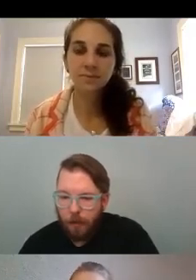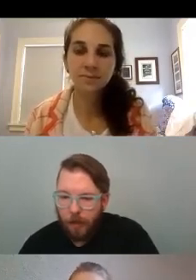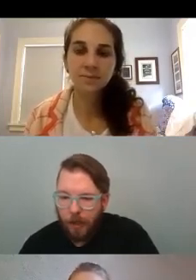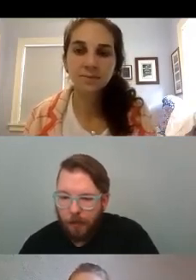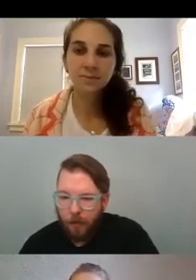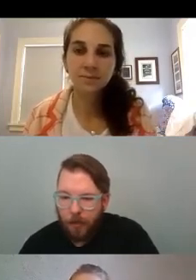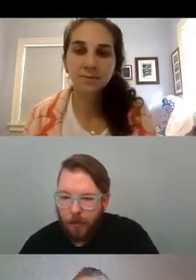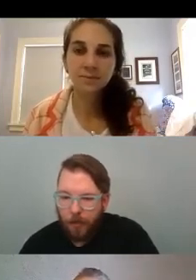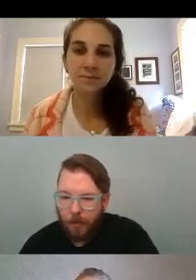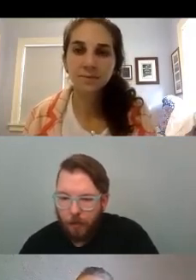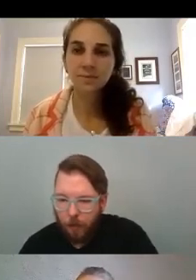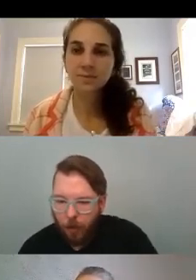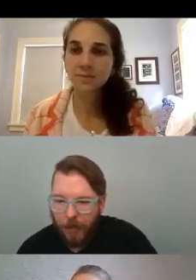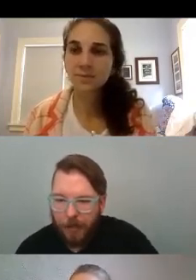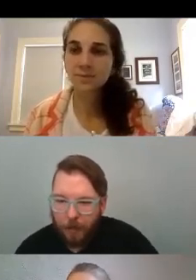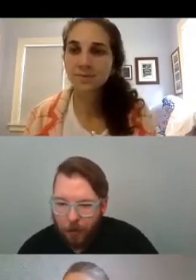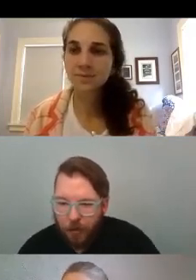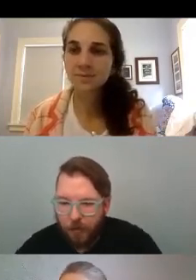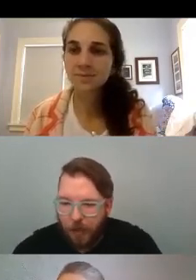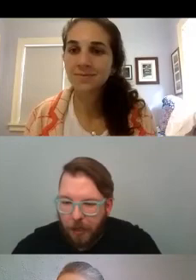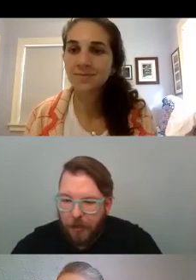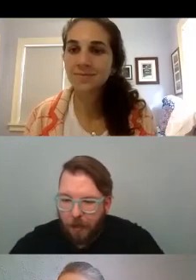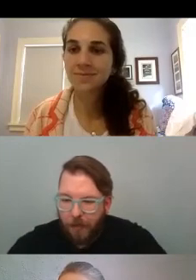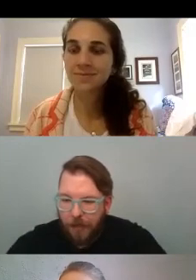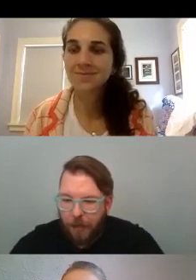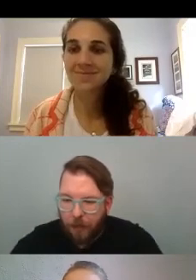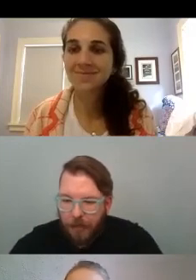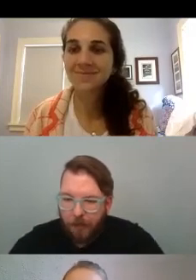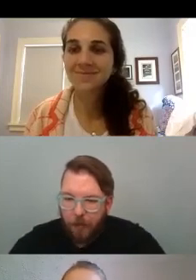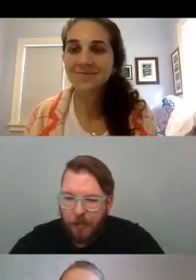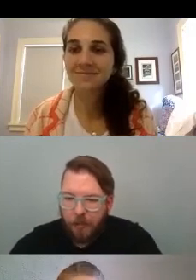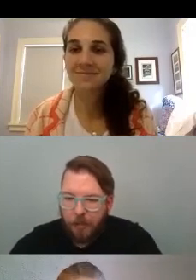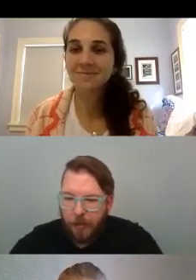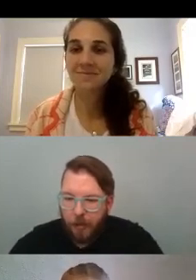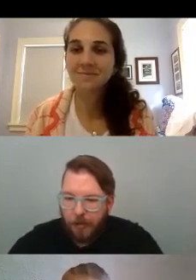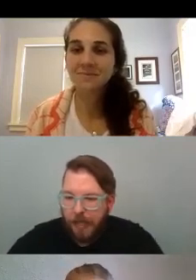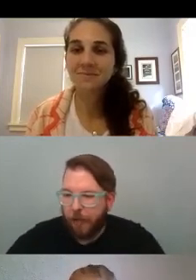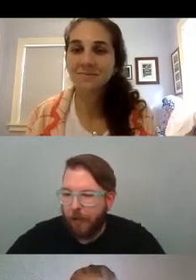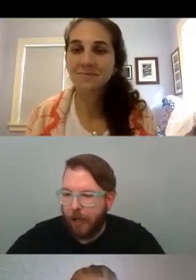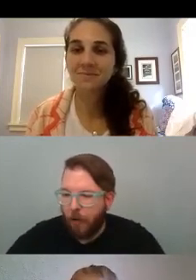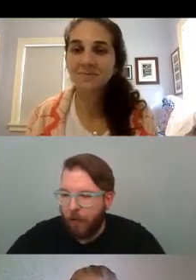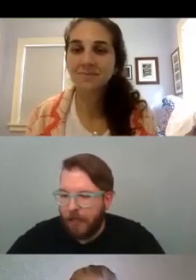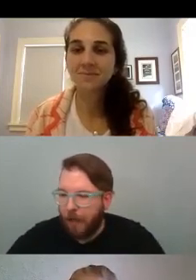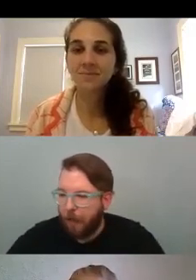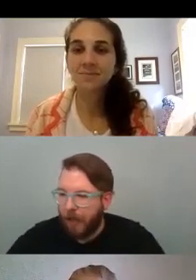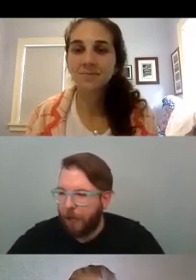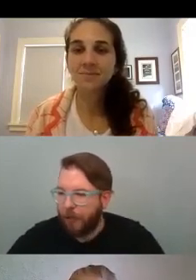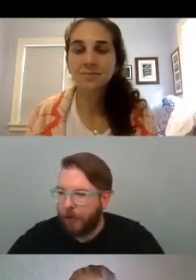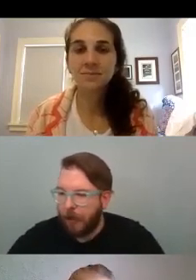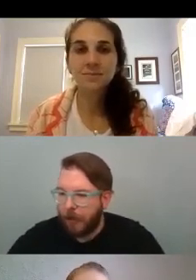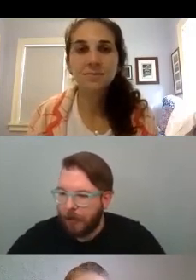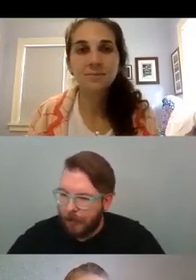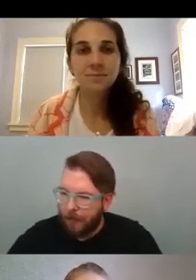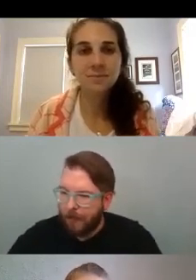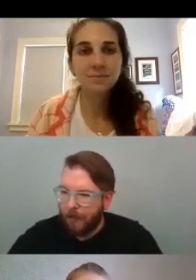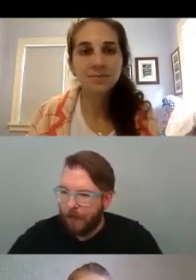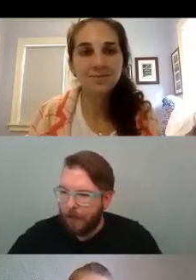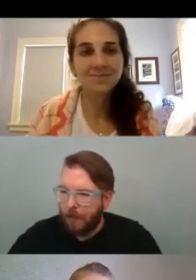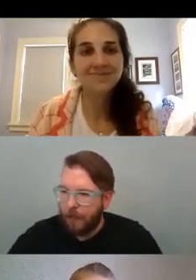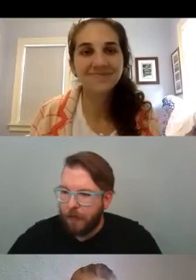Okay, and then we have a question going back to the post-shift meetings. If they take place after the museum is closed, does that create overtime pay